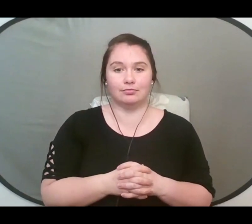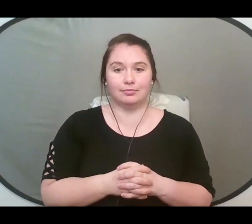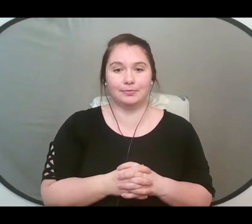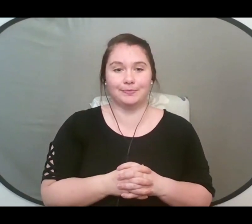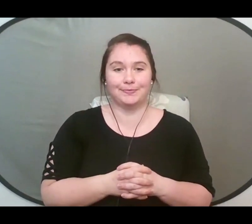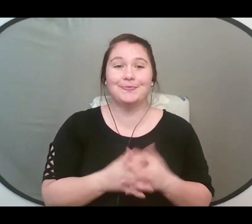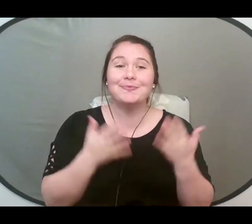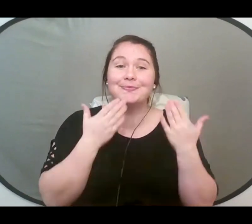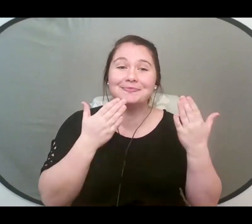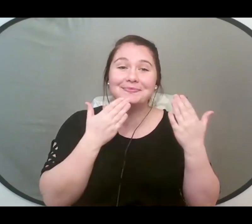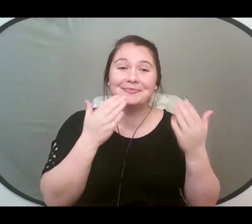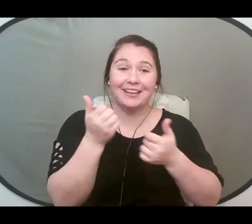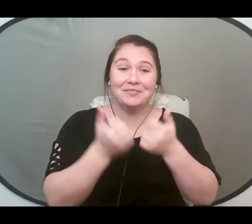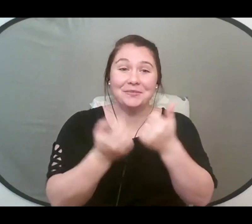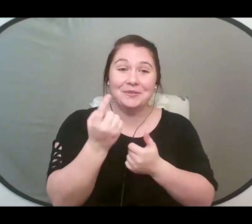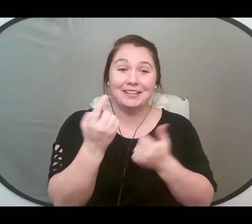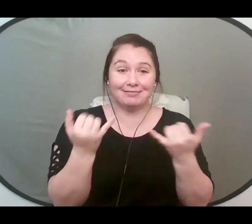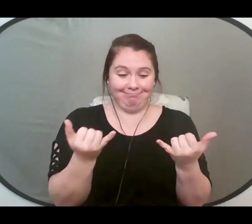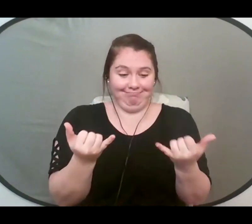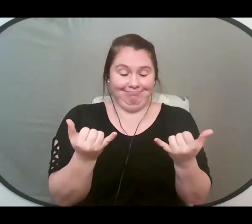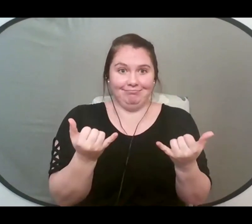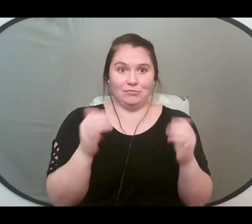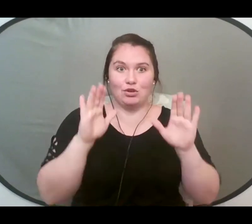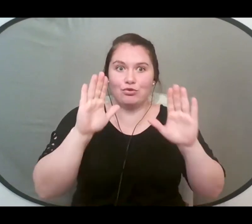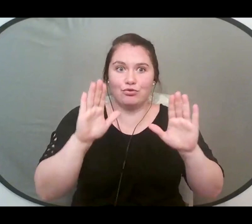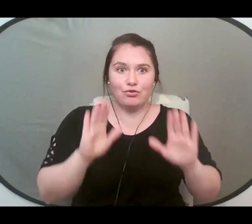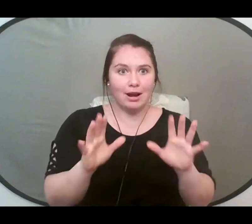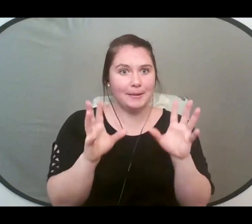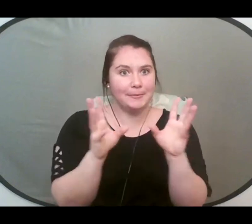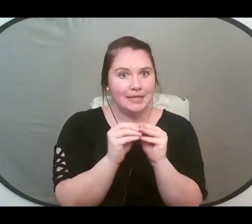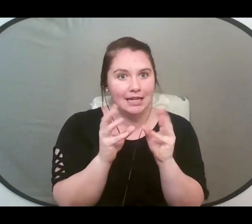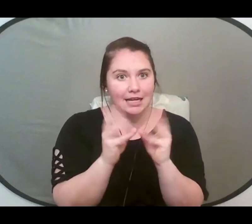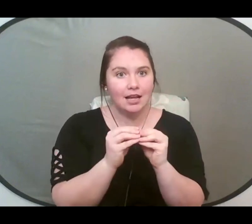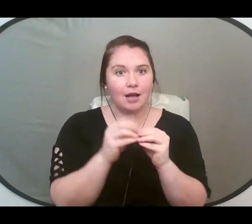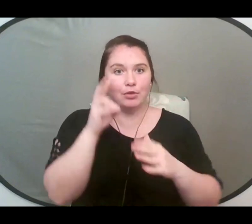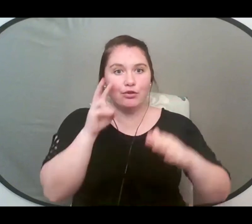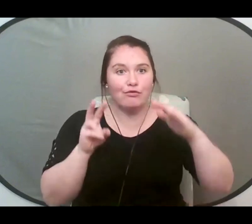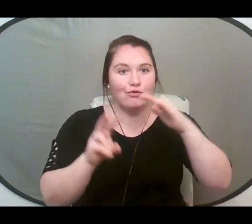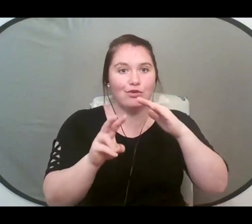Thanks, everybody. It was a great meeting, great discussion. Looking forward to middle